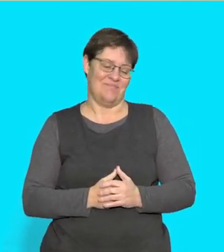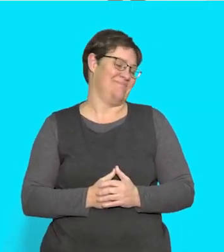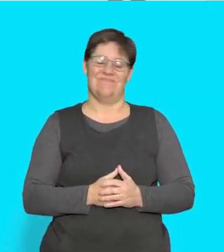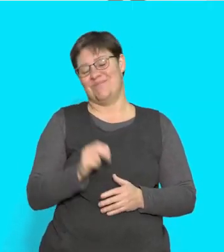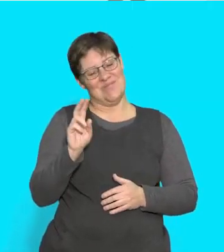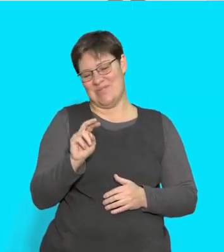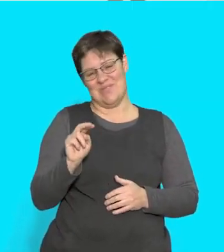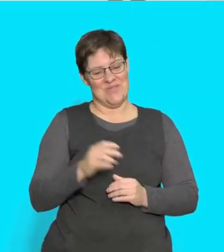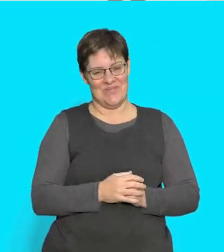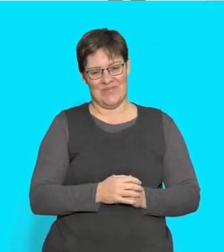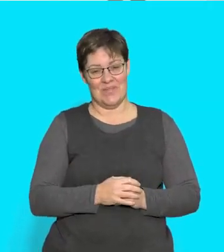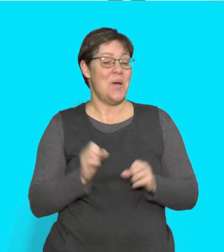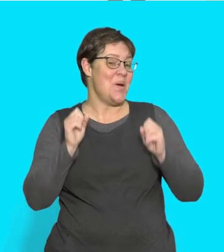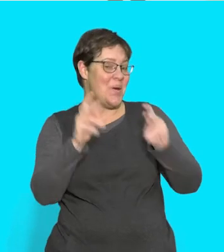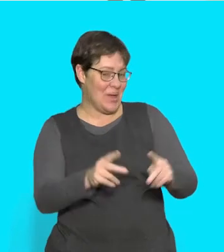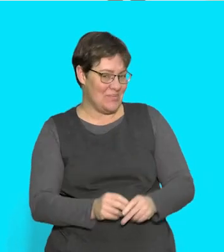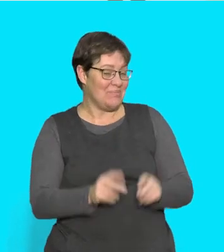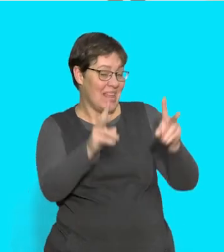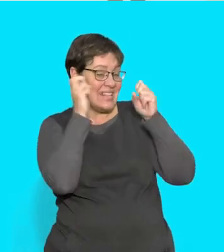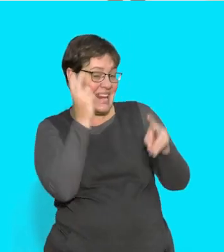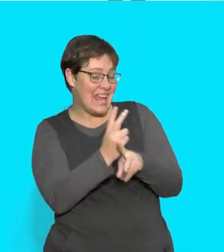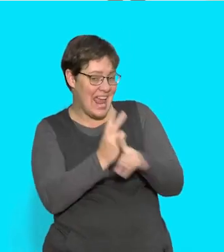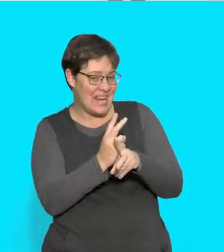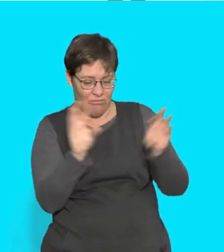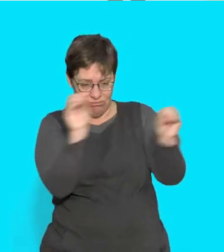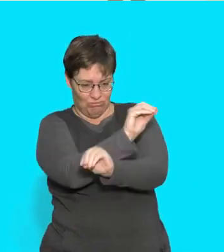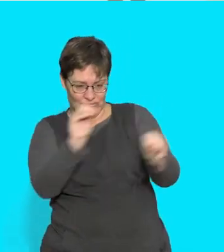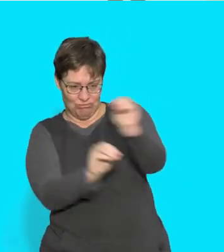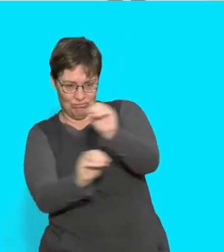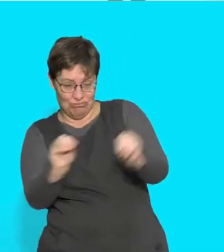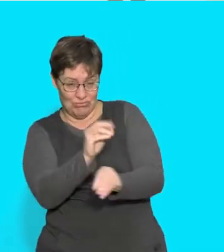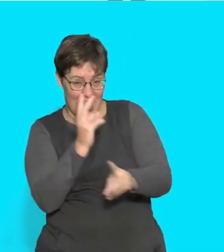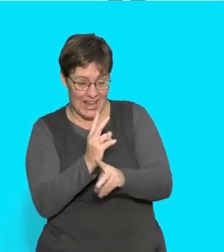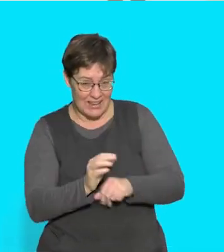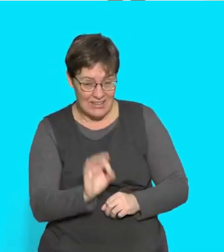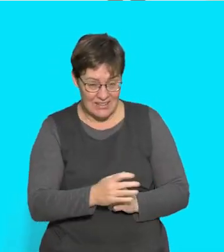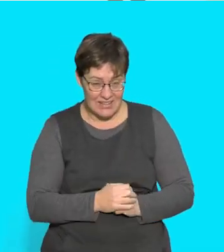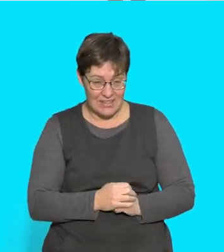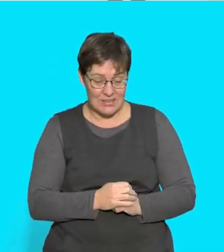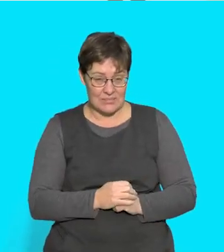Not. Okay, listen again and put it in the right order.